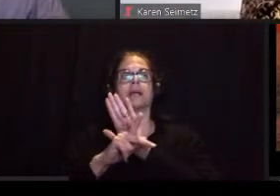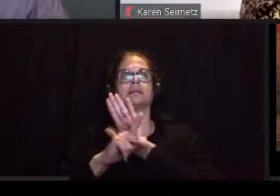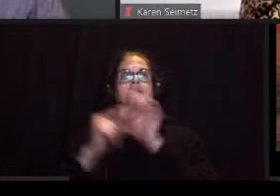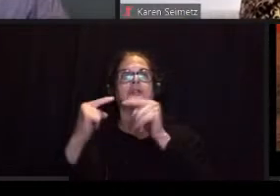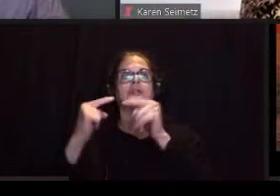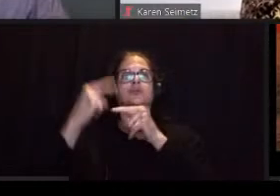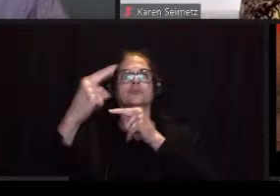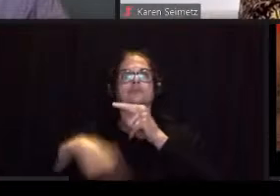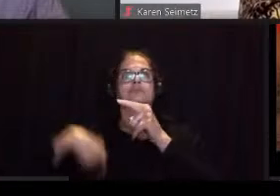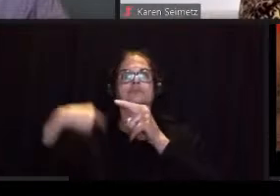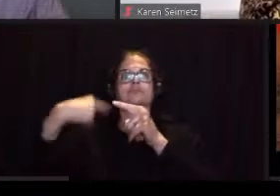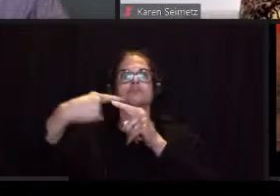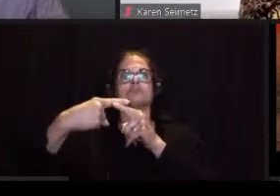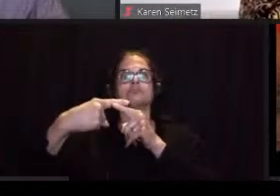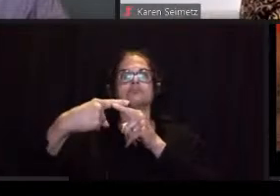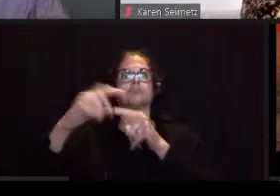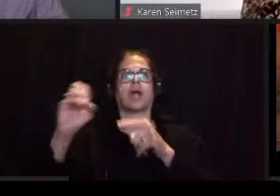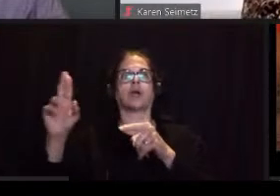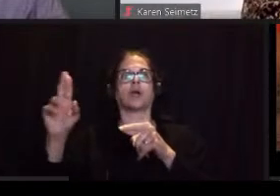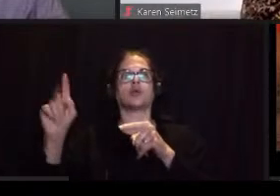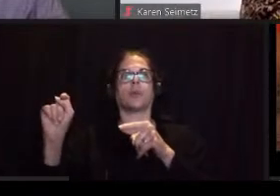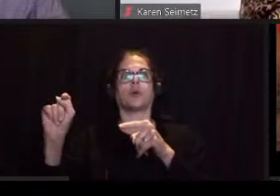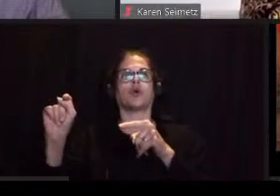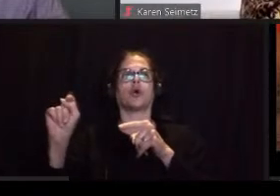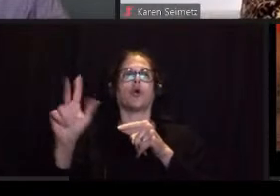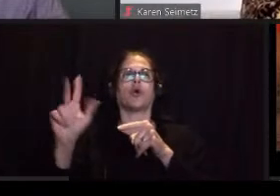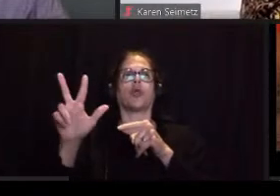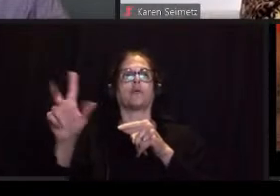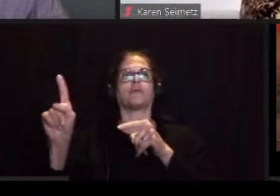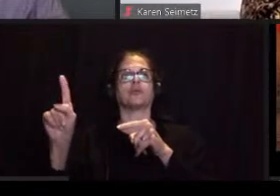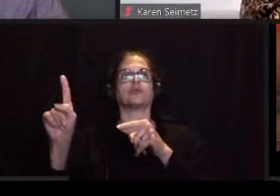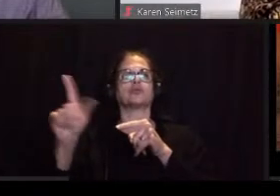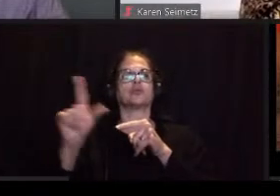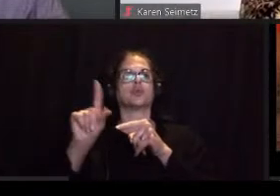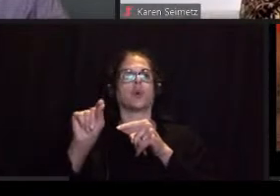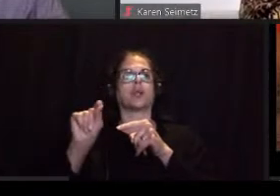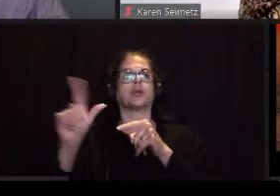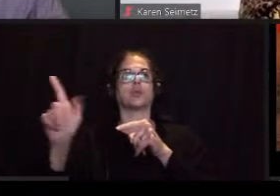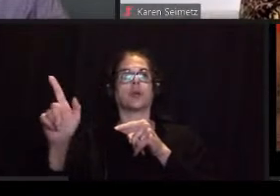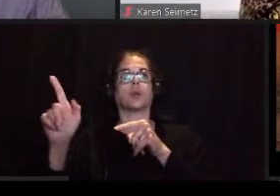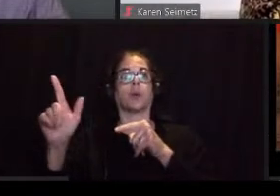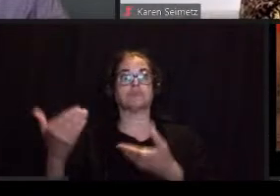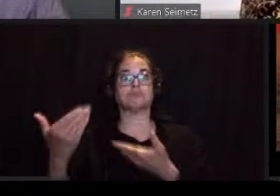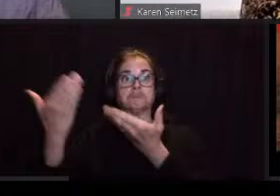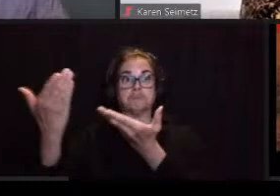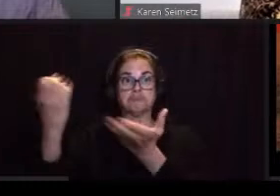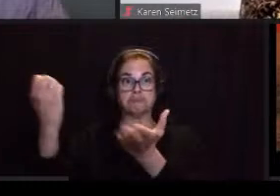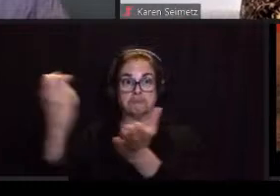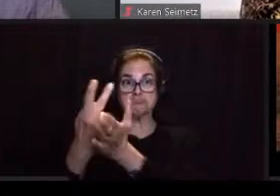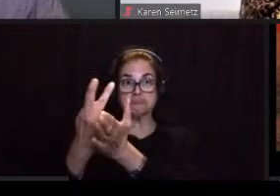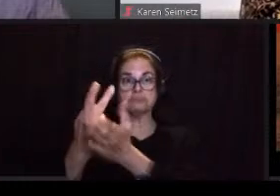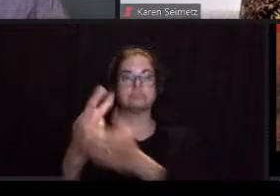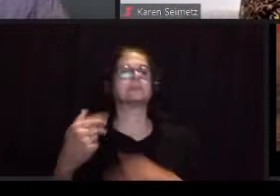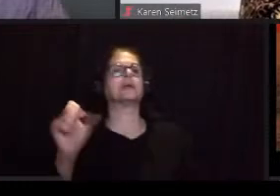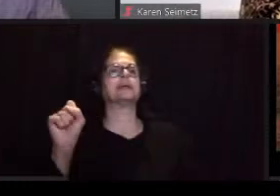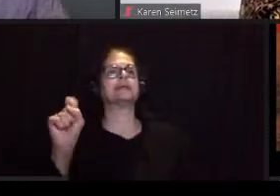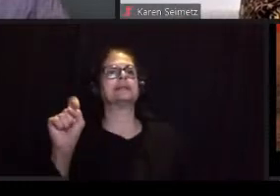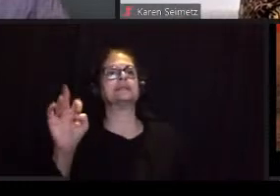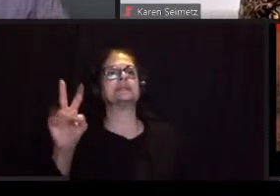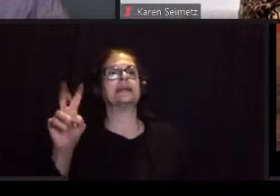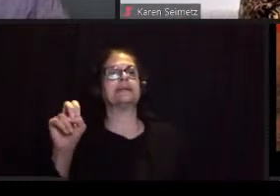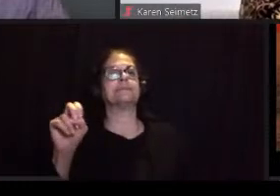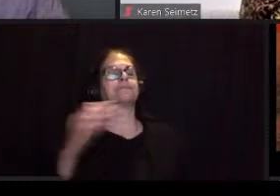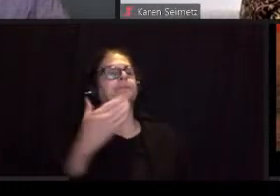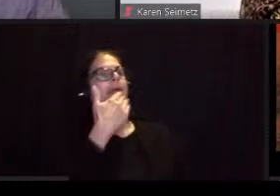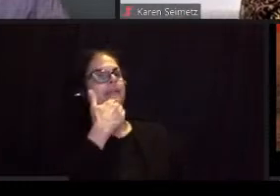October 31st, 2021. Steve. Thank you, Director. We are coming before the